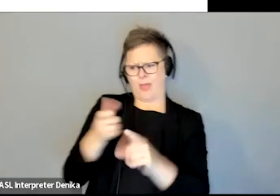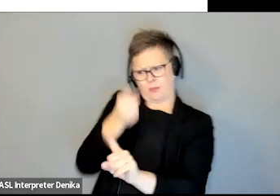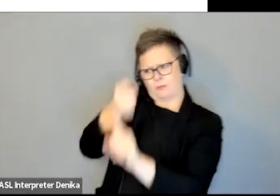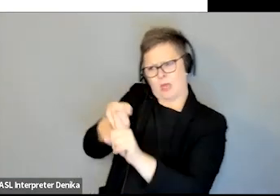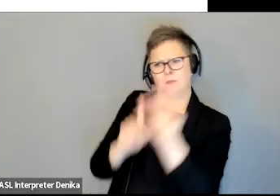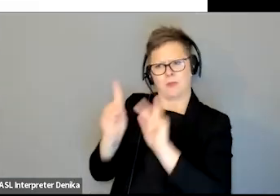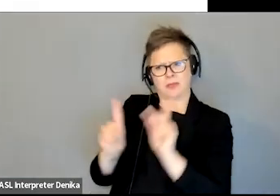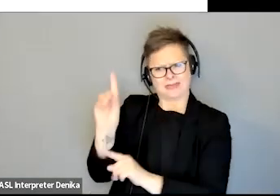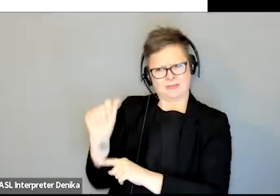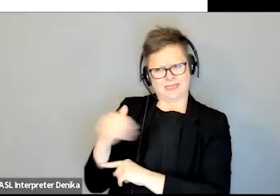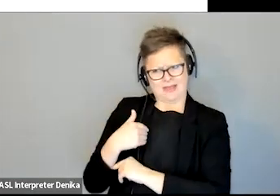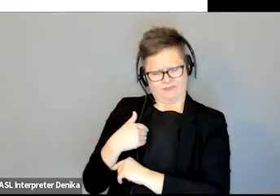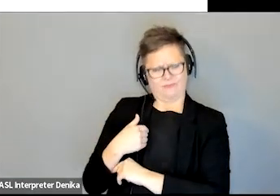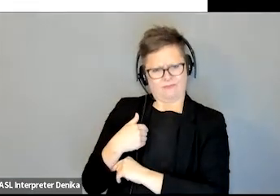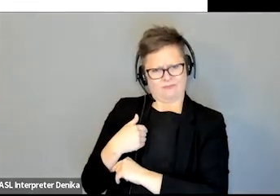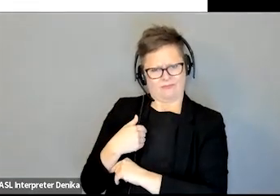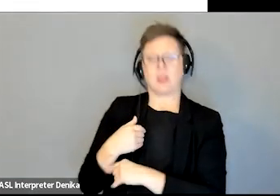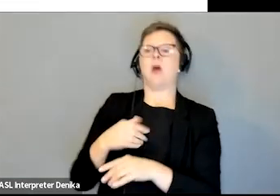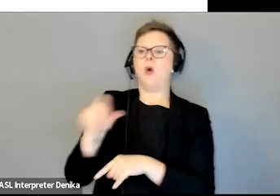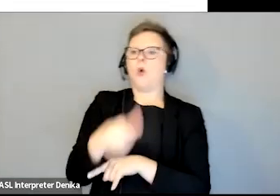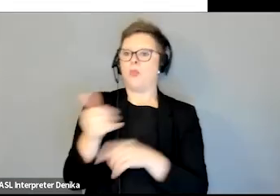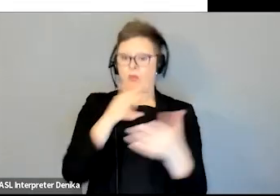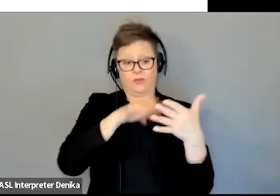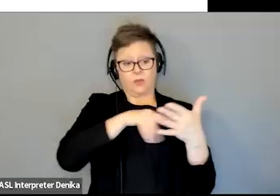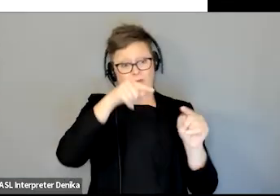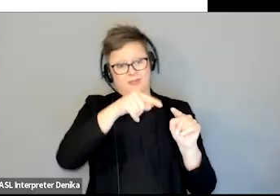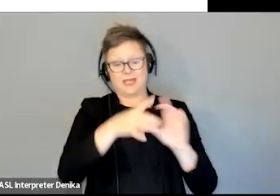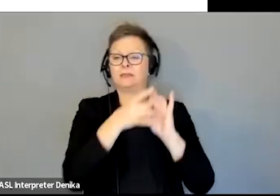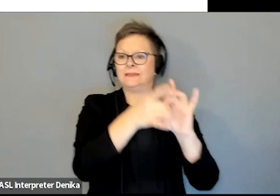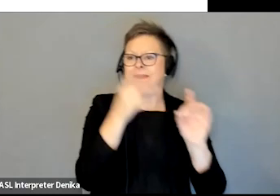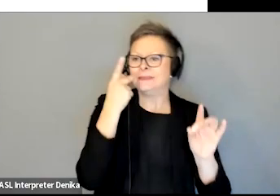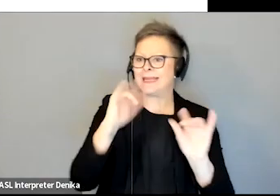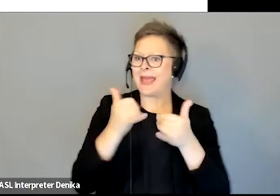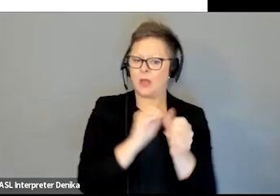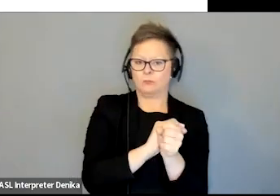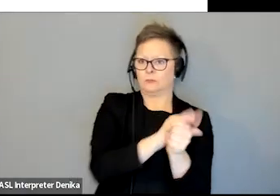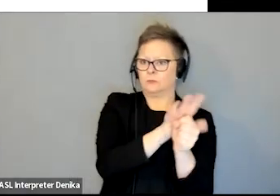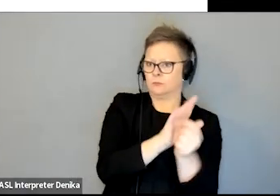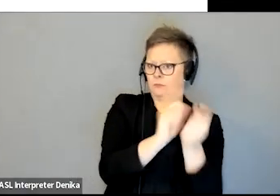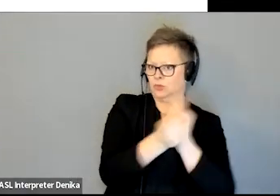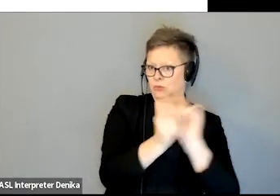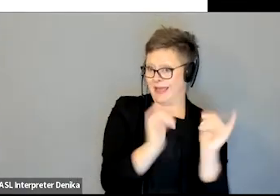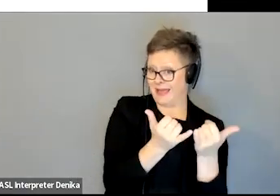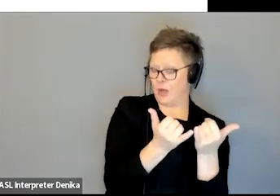disabilities. Now, previously published reviews have examined pandemic-related changes to the world of work, but